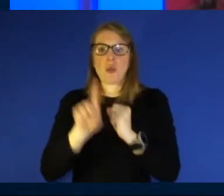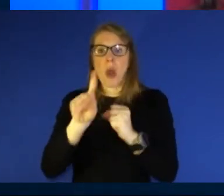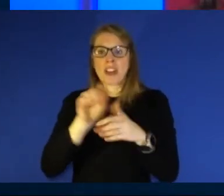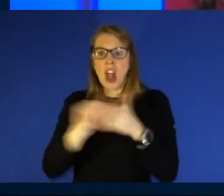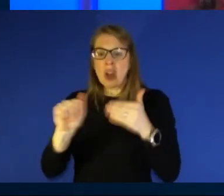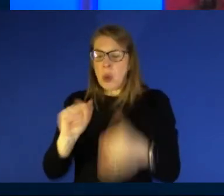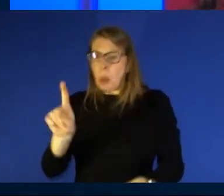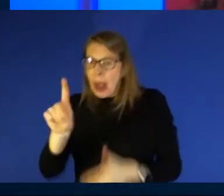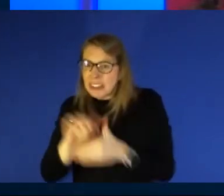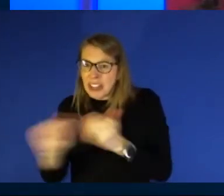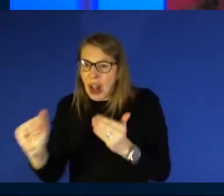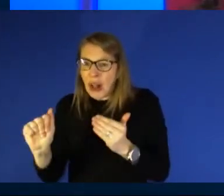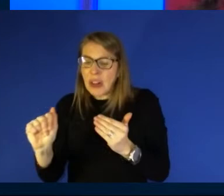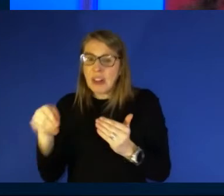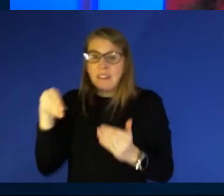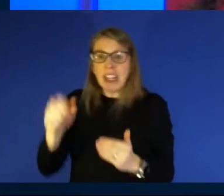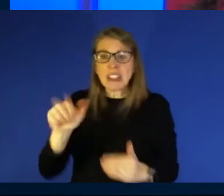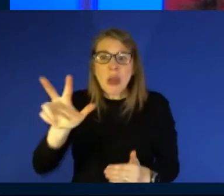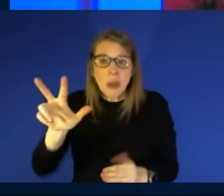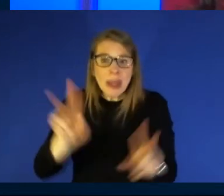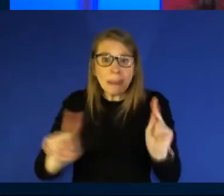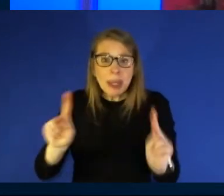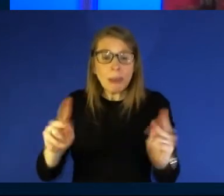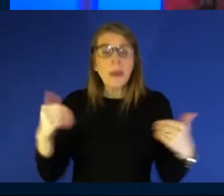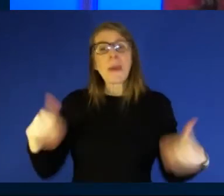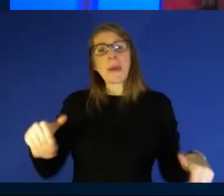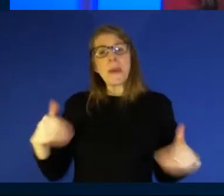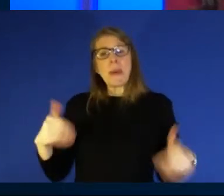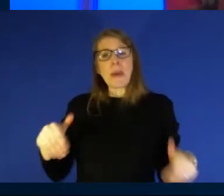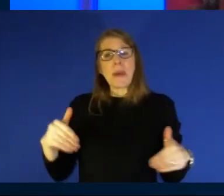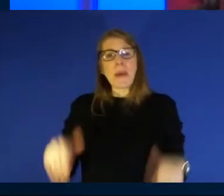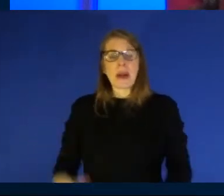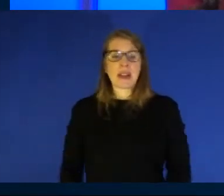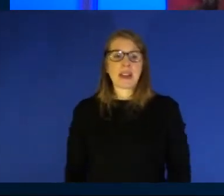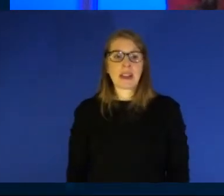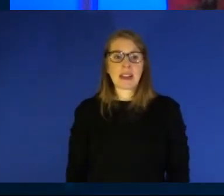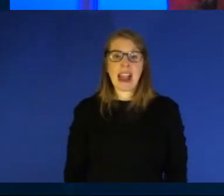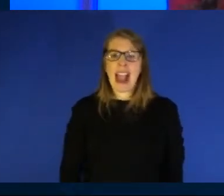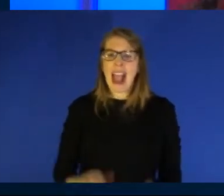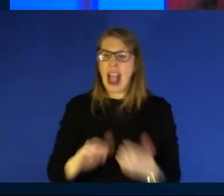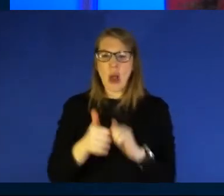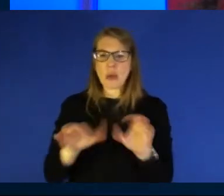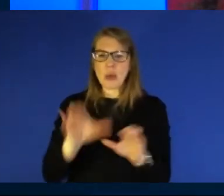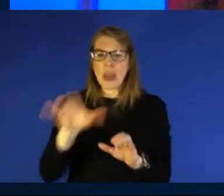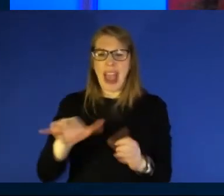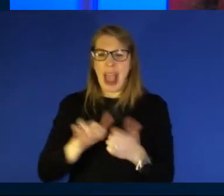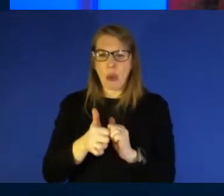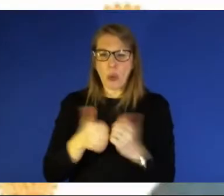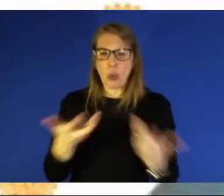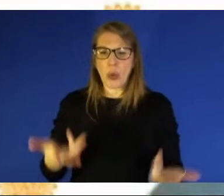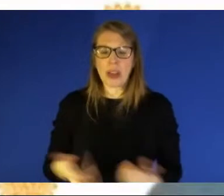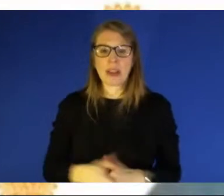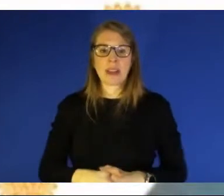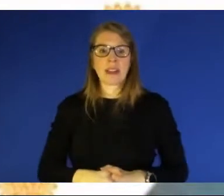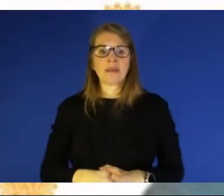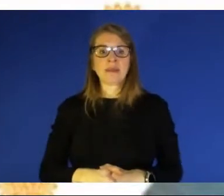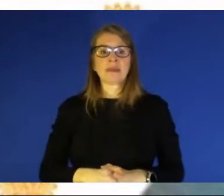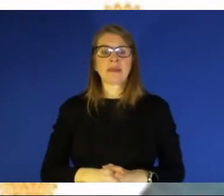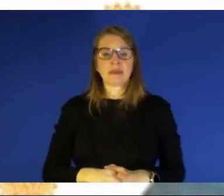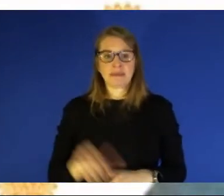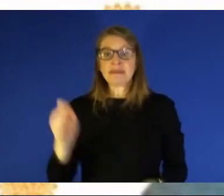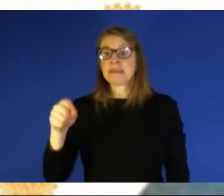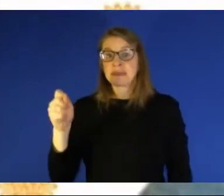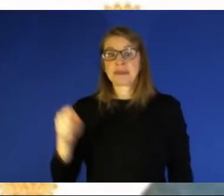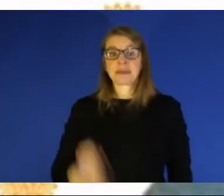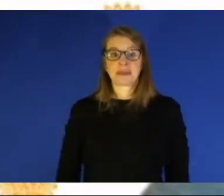$1 feeds 3 people, that is remarkable. How are you able to do that? Yeah, we